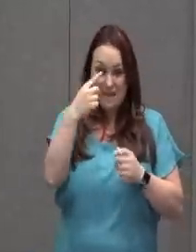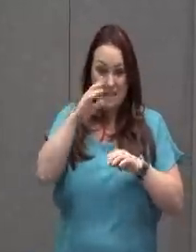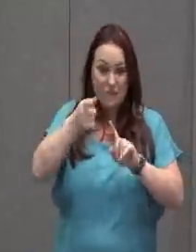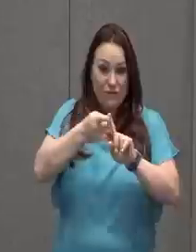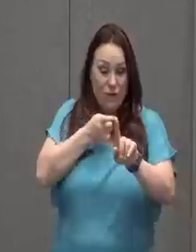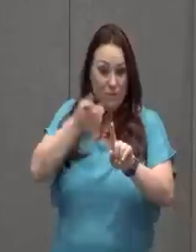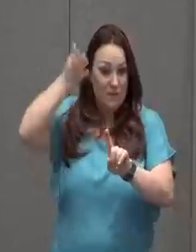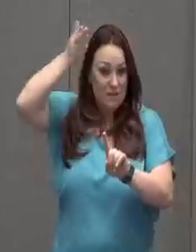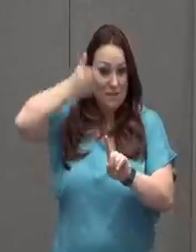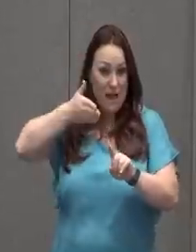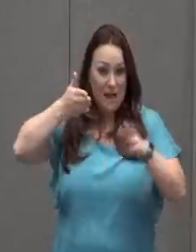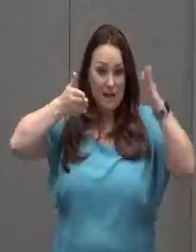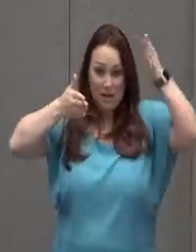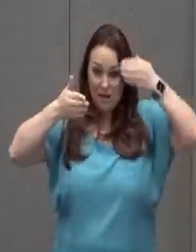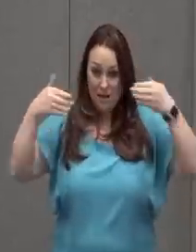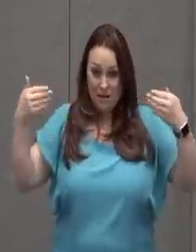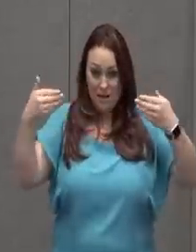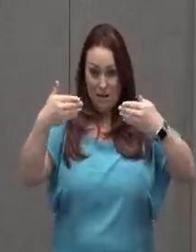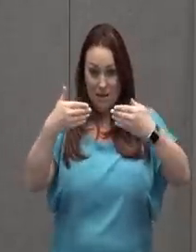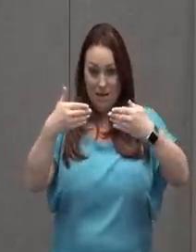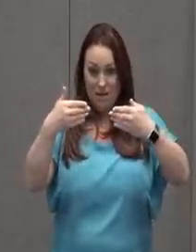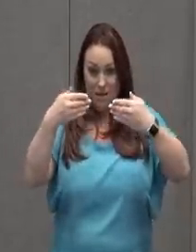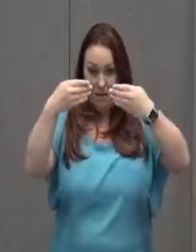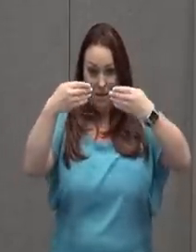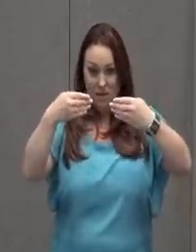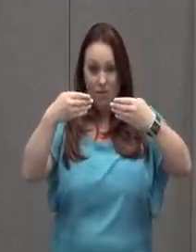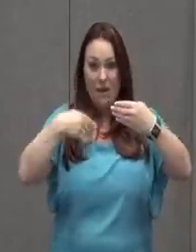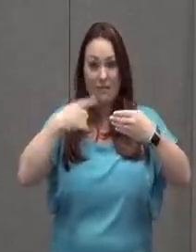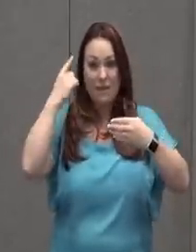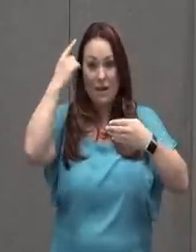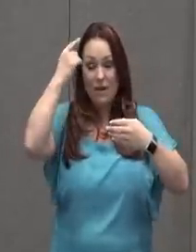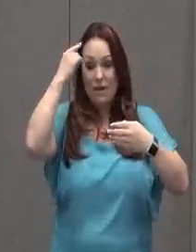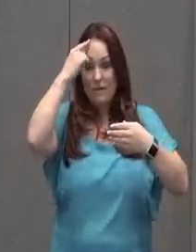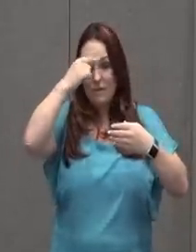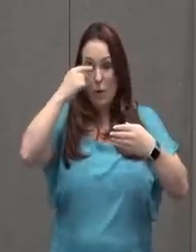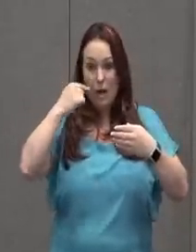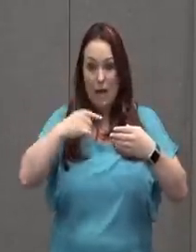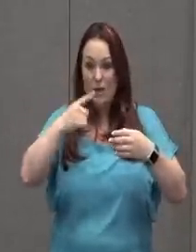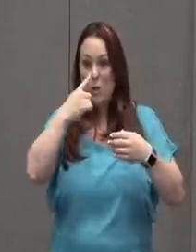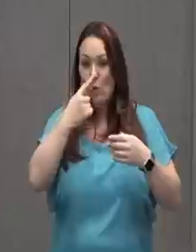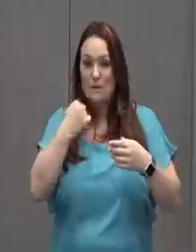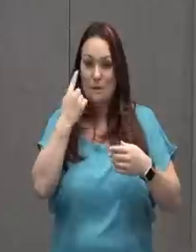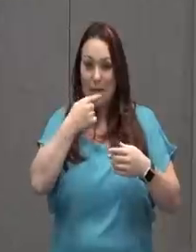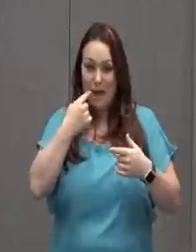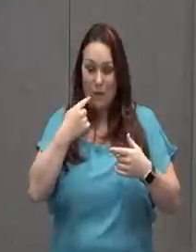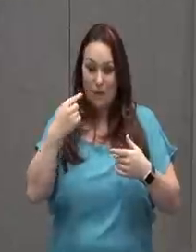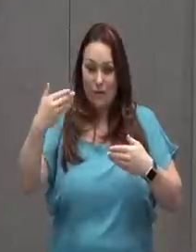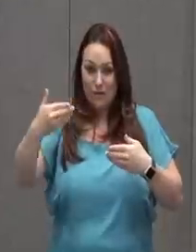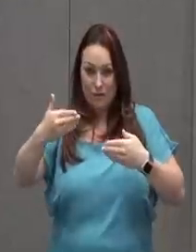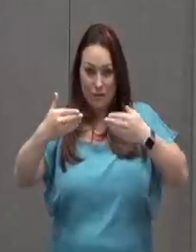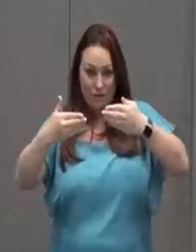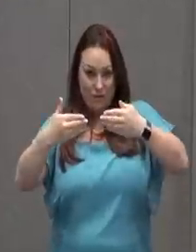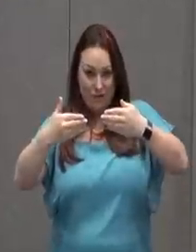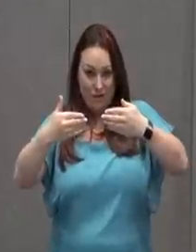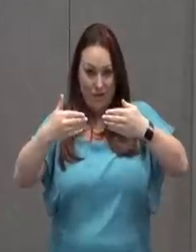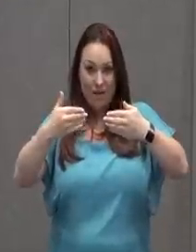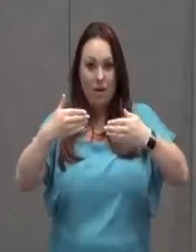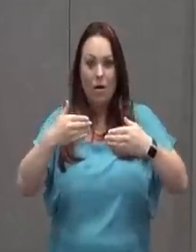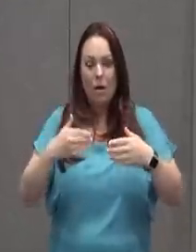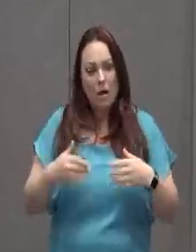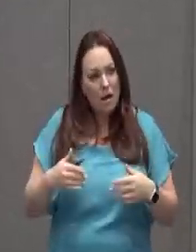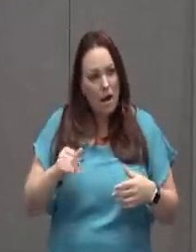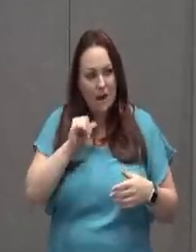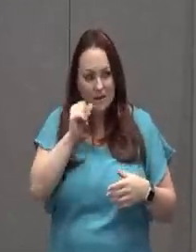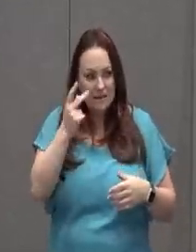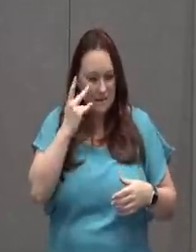people looking at each other. There is their forehead, their nose, and their mouth. Right there, too. I didn't see that.